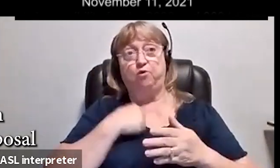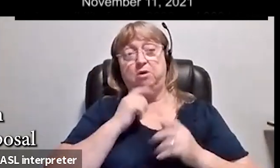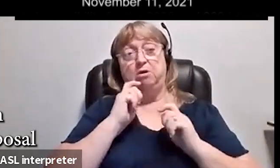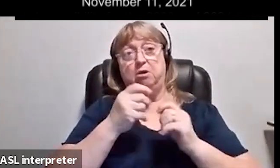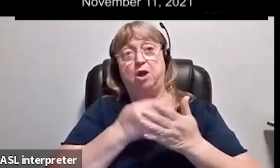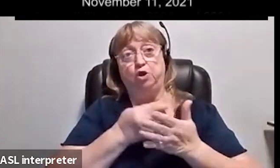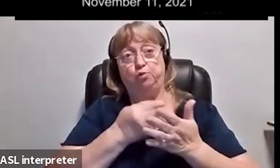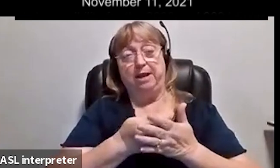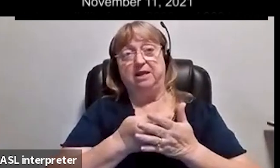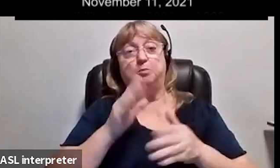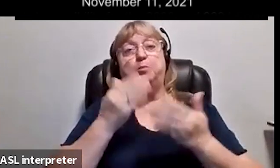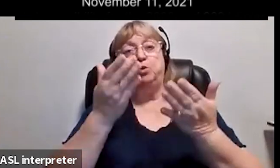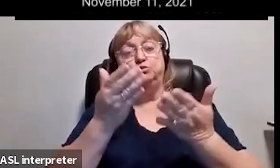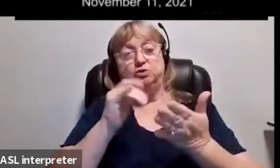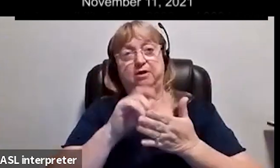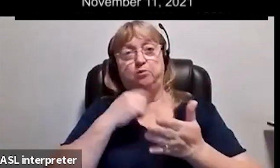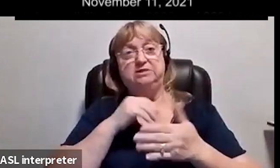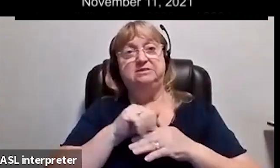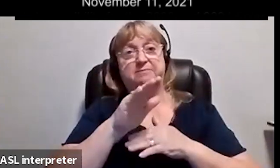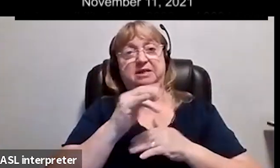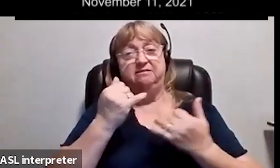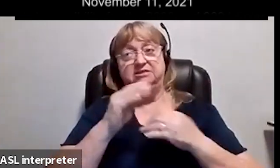submitted, a proposal we submitted this fall called the